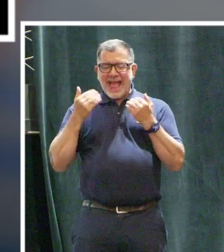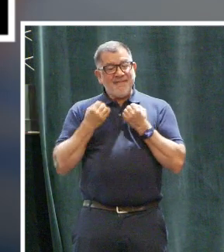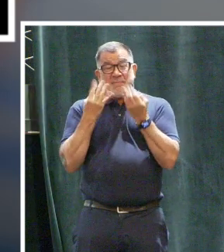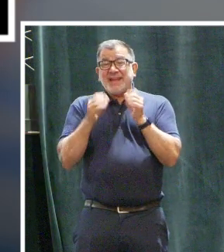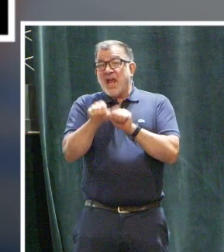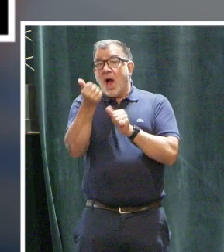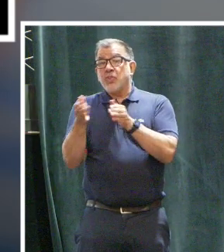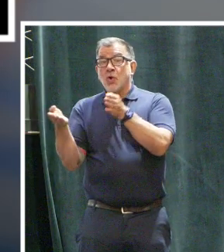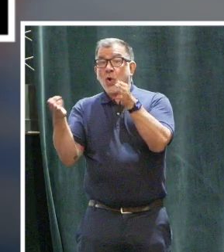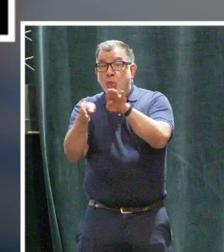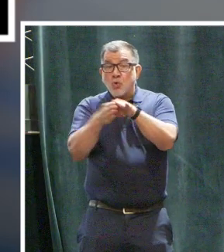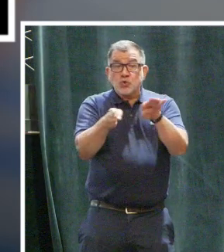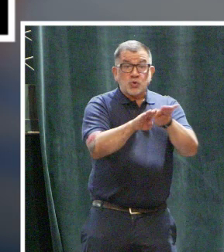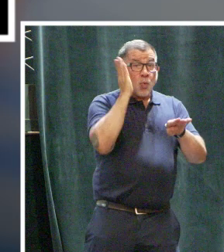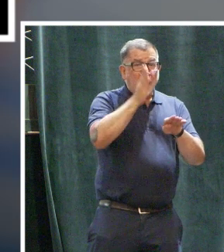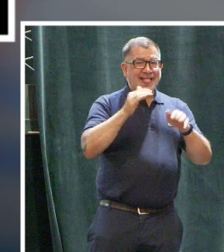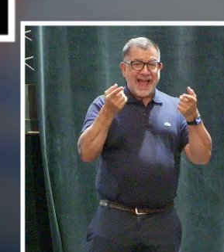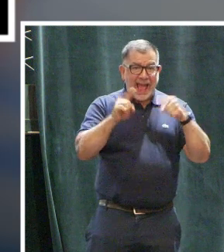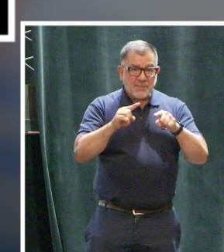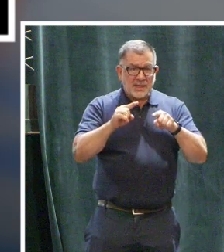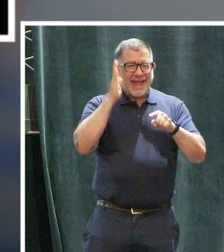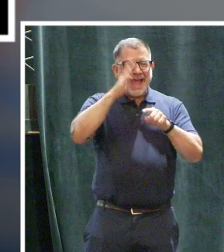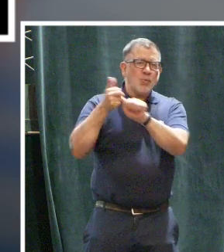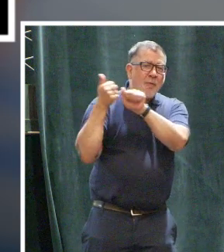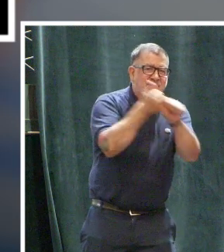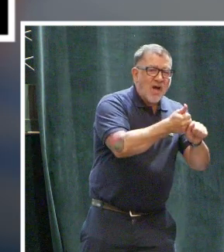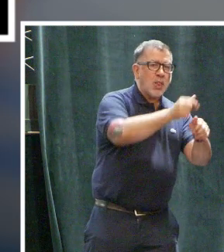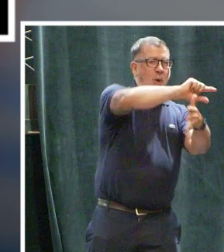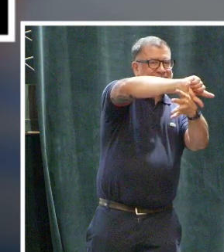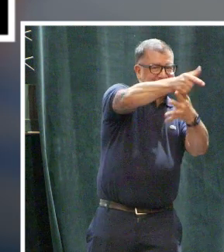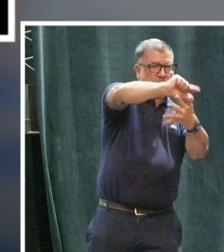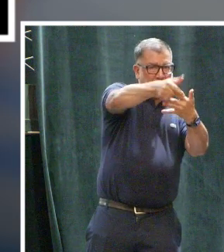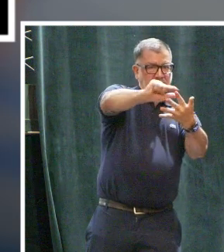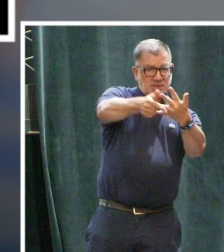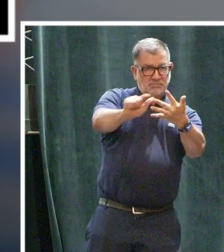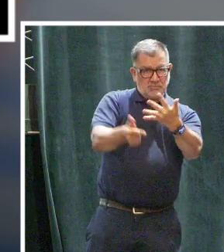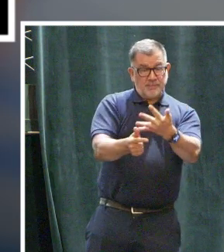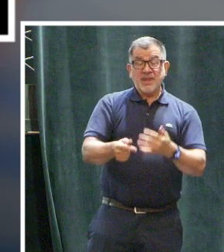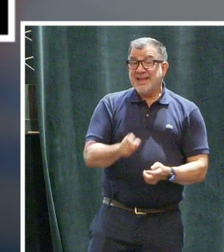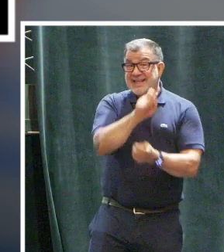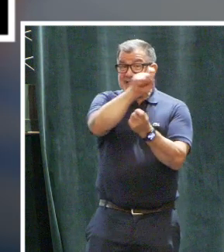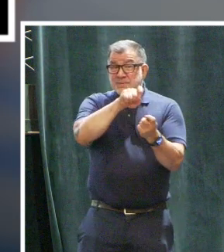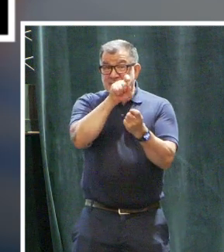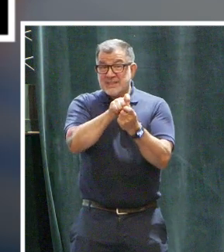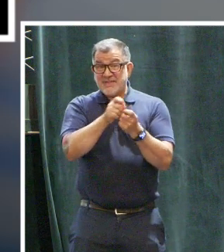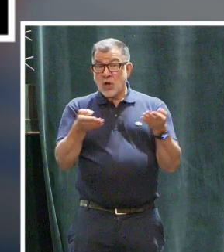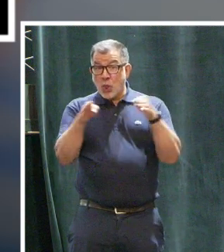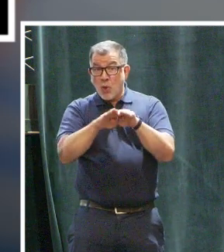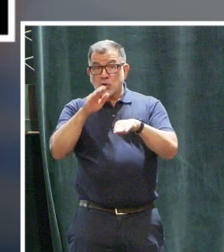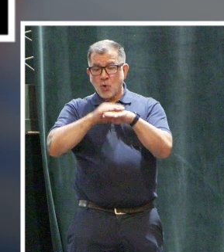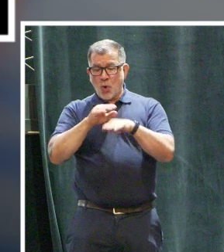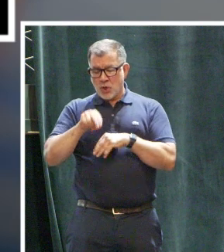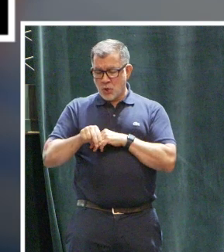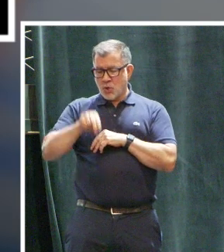place, and they're all going to be sequenced in order of criticality and importance. The particular closures on North Moore